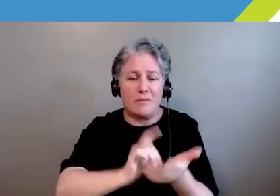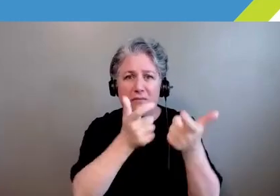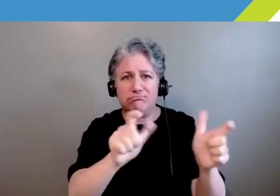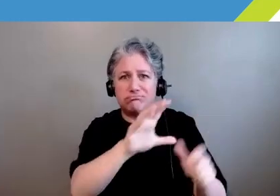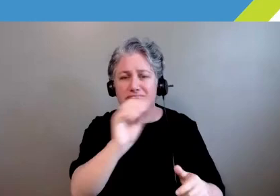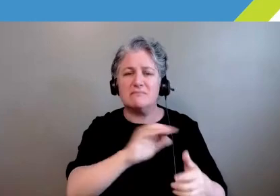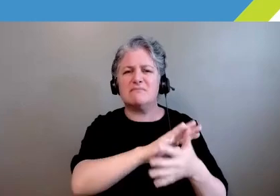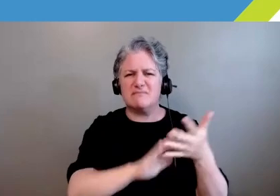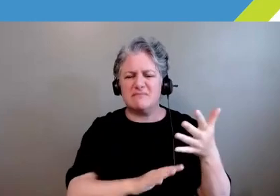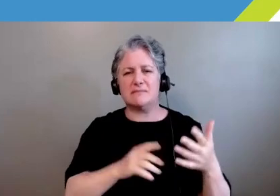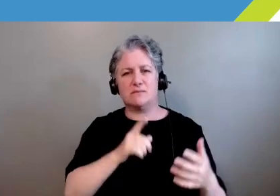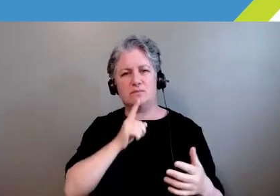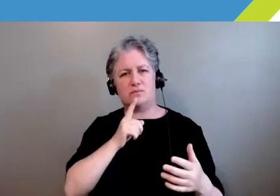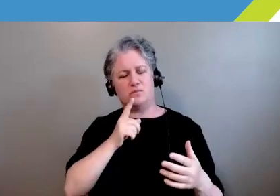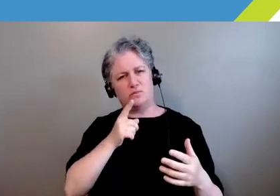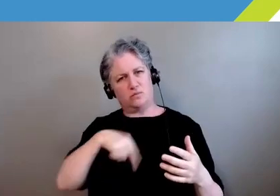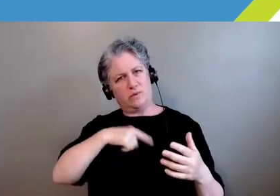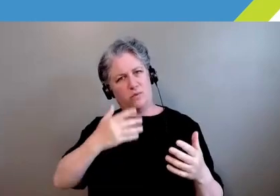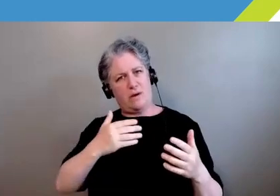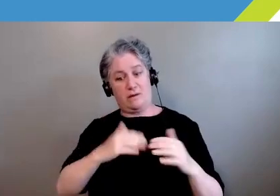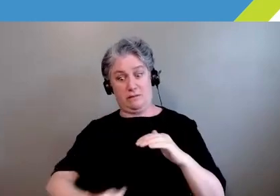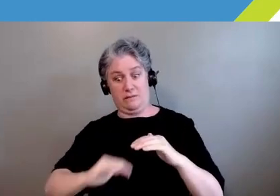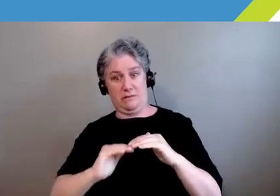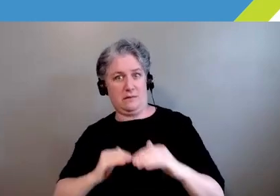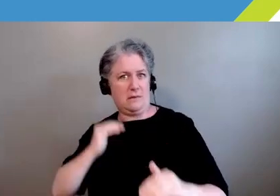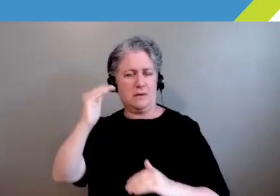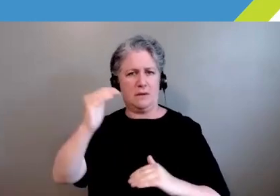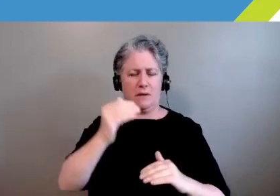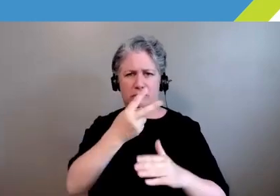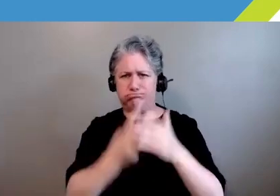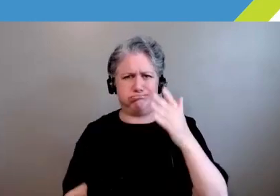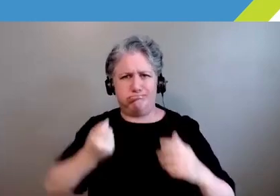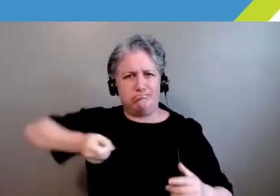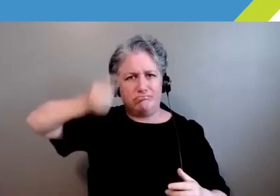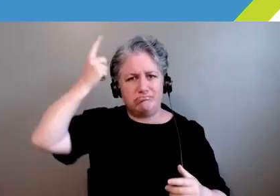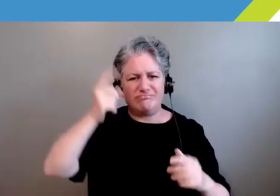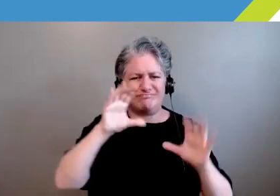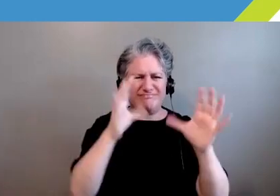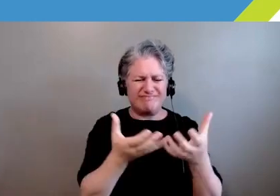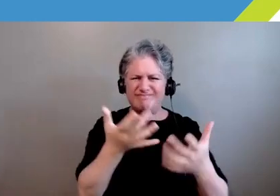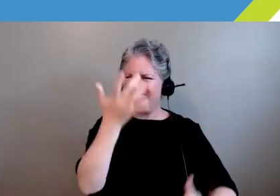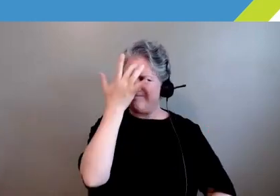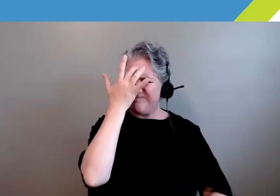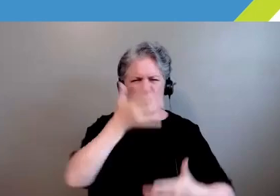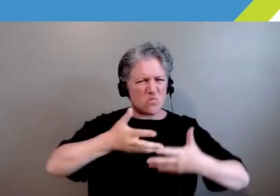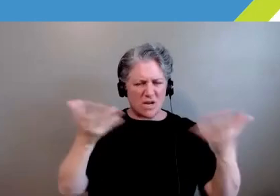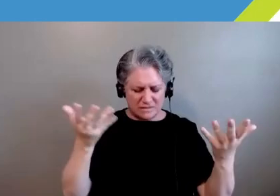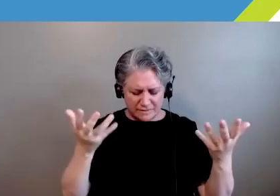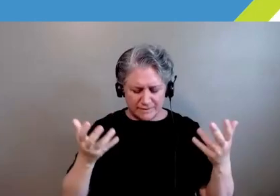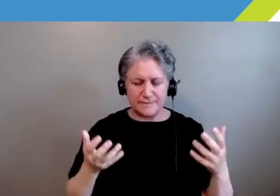want is to go beyond the basics and get into the point of understanding this disease.